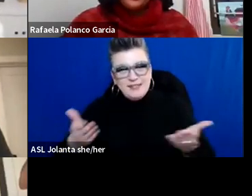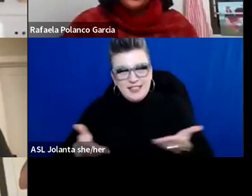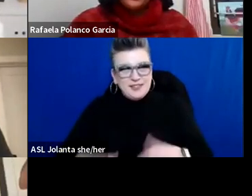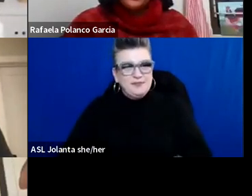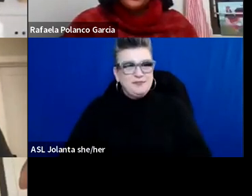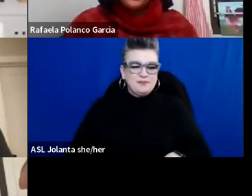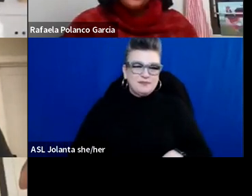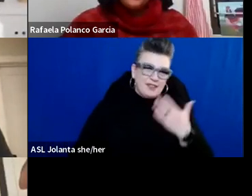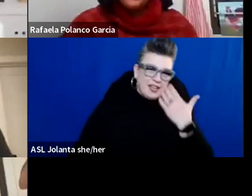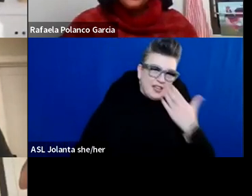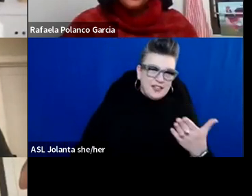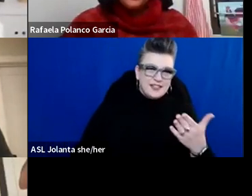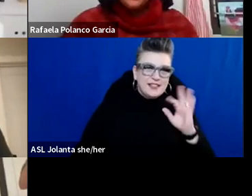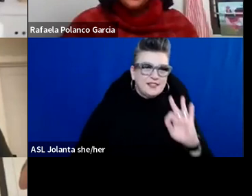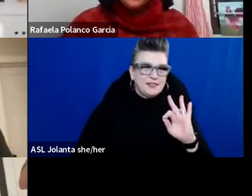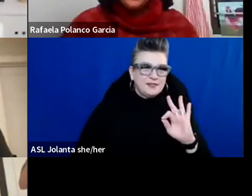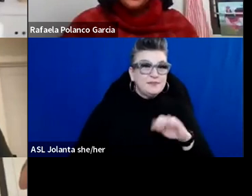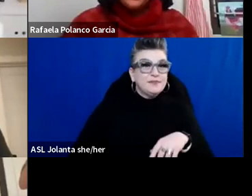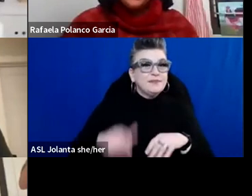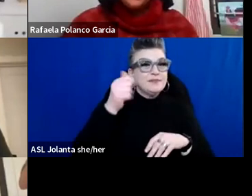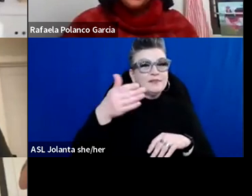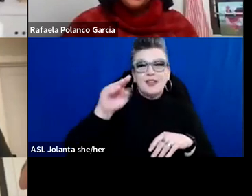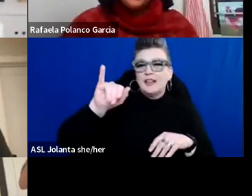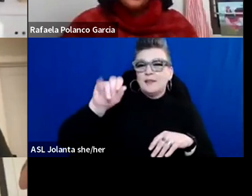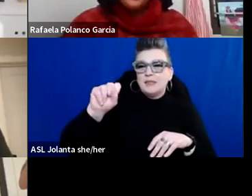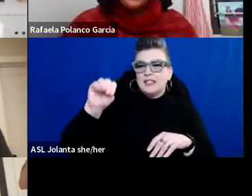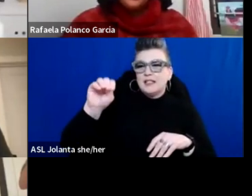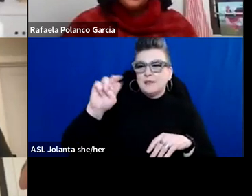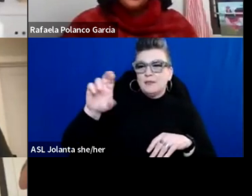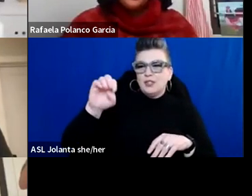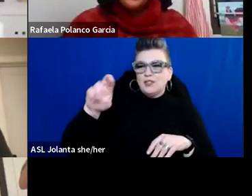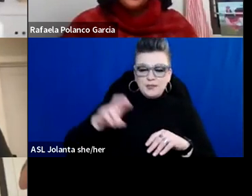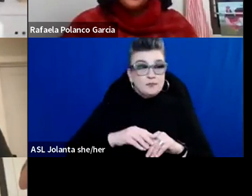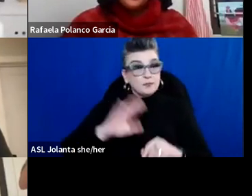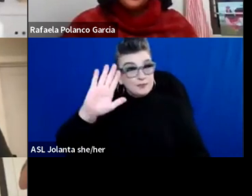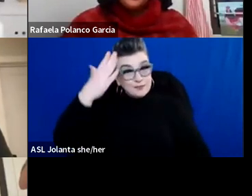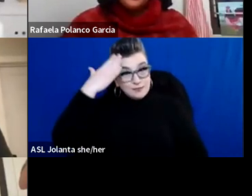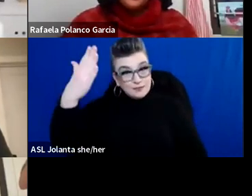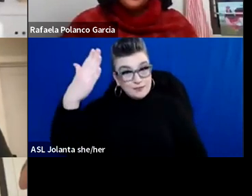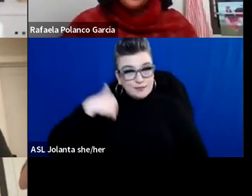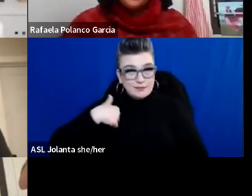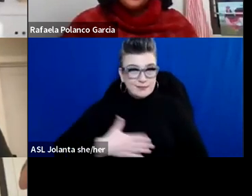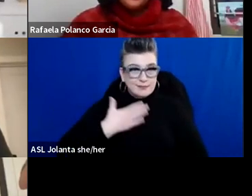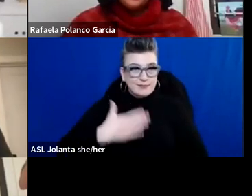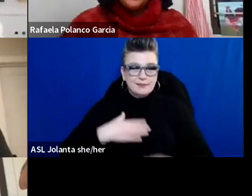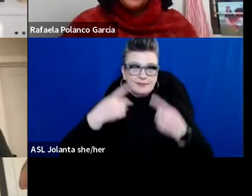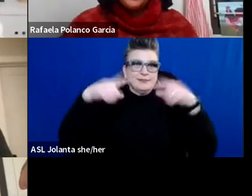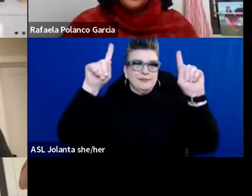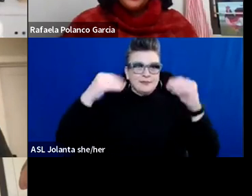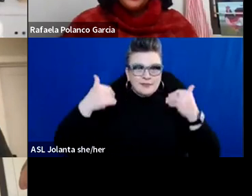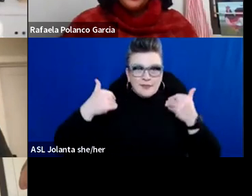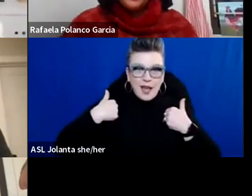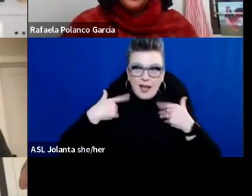thank you miss mercer um hello i'm just happy that we now have a full team and